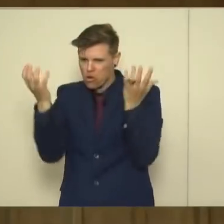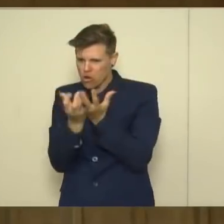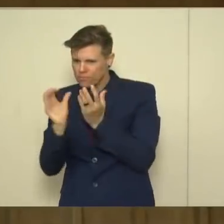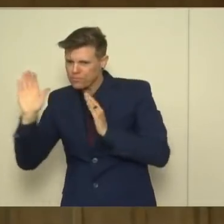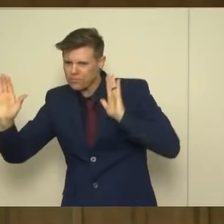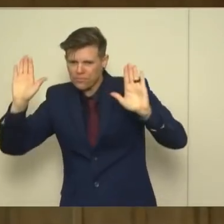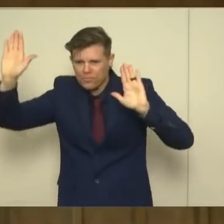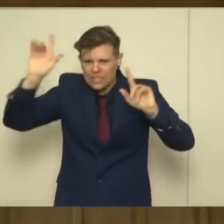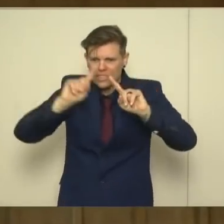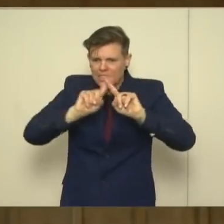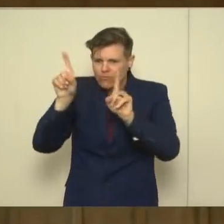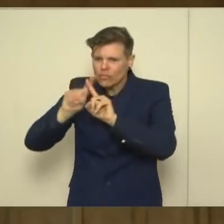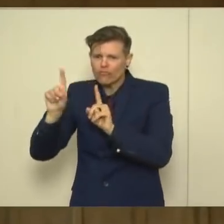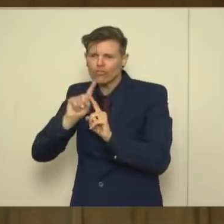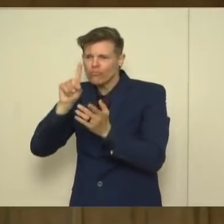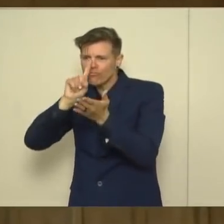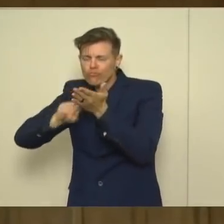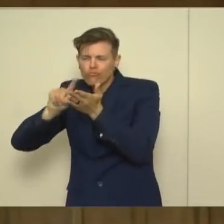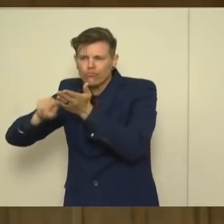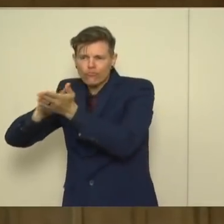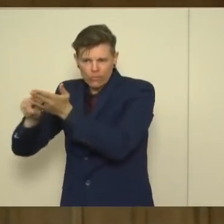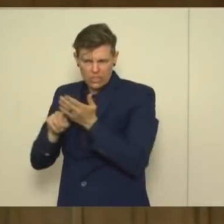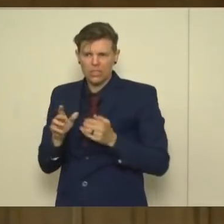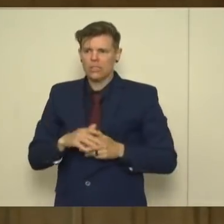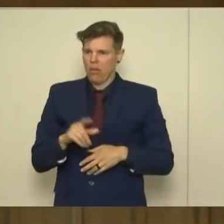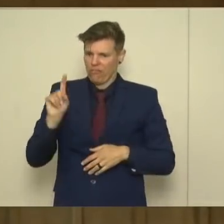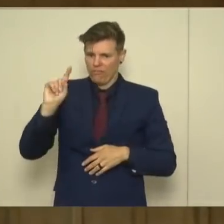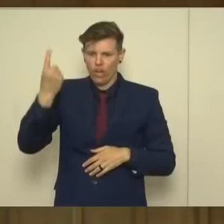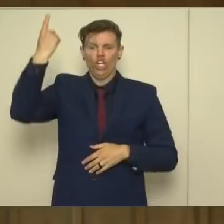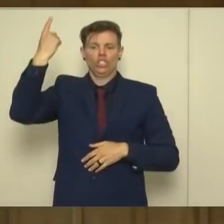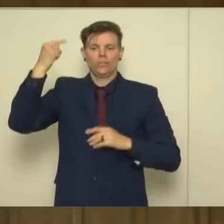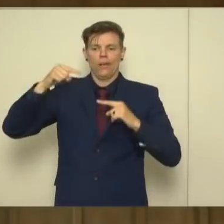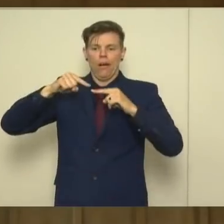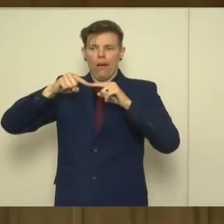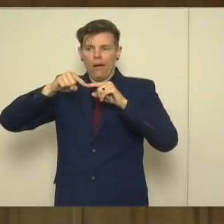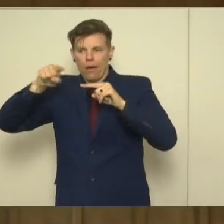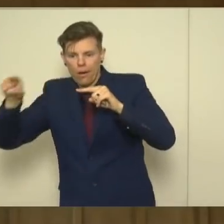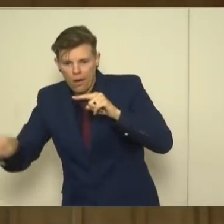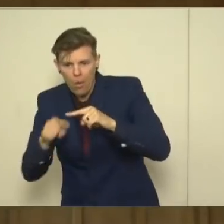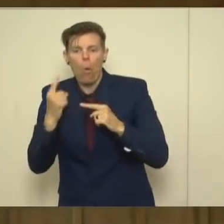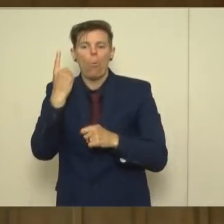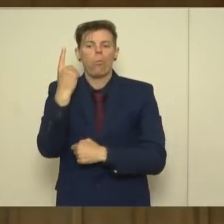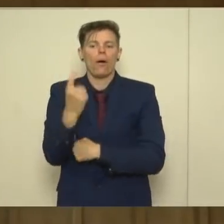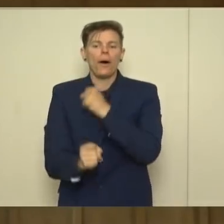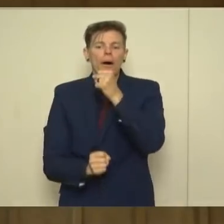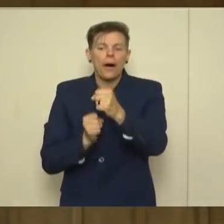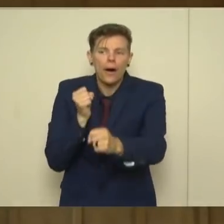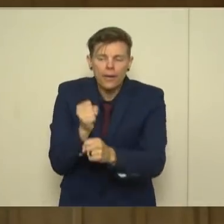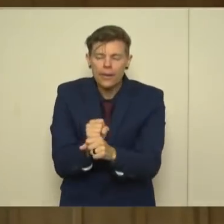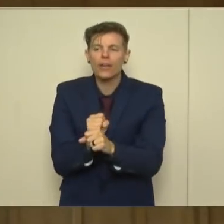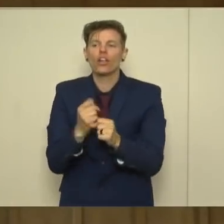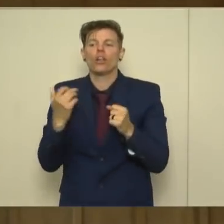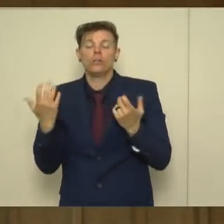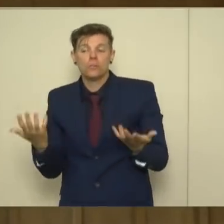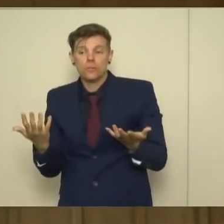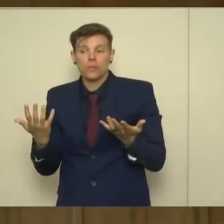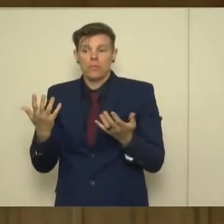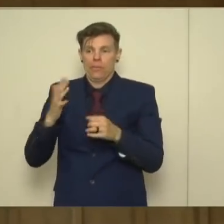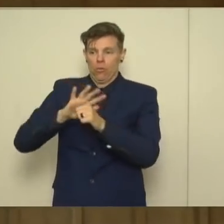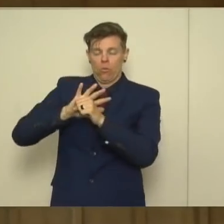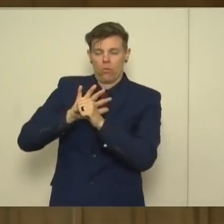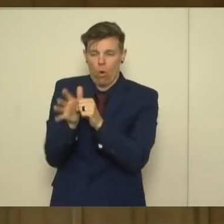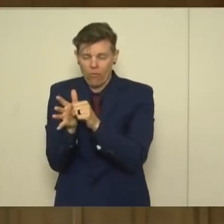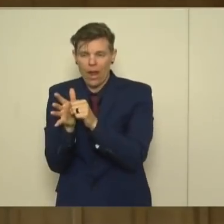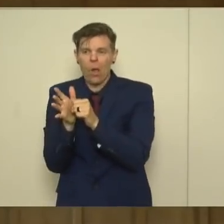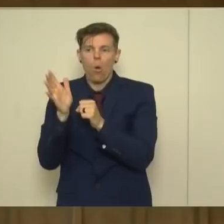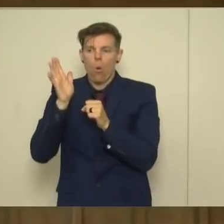the first cycle of the pandemic through the year, so it kind of operates independent of the weather in general. It's spreading from